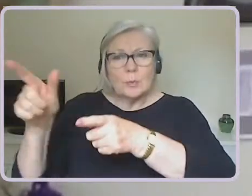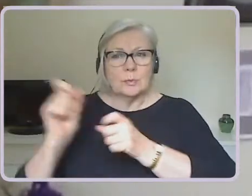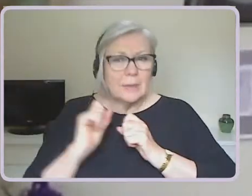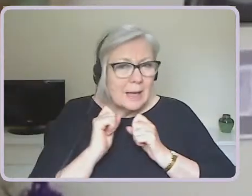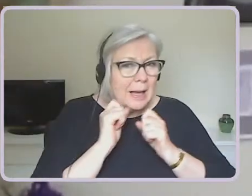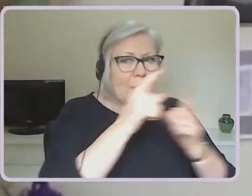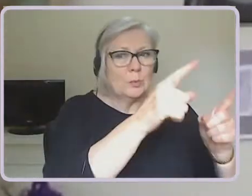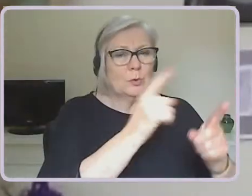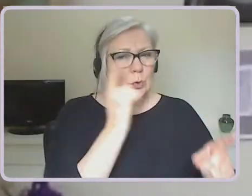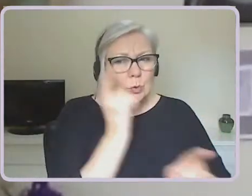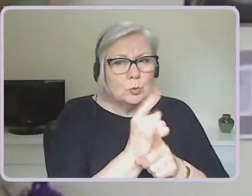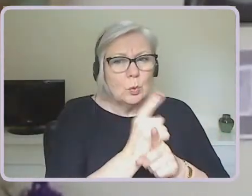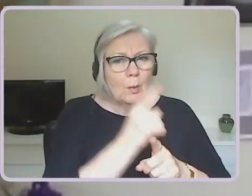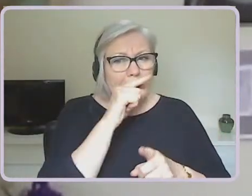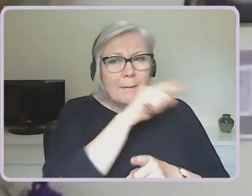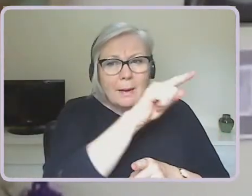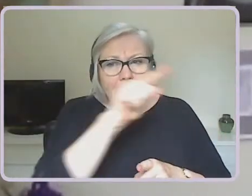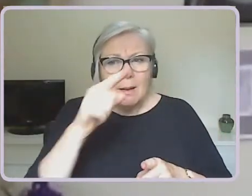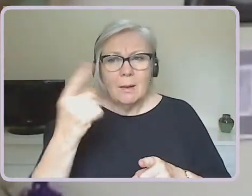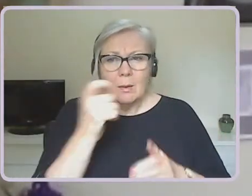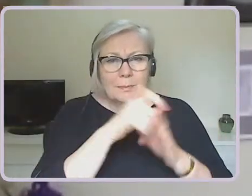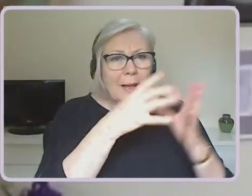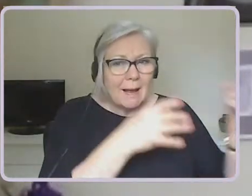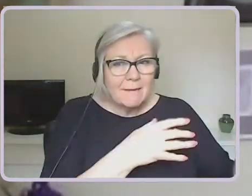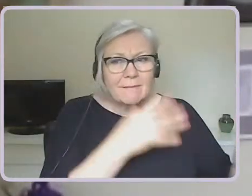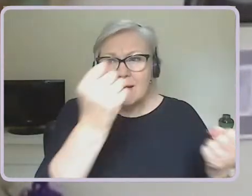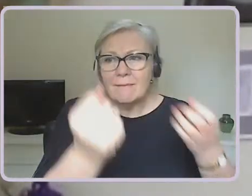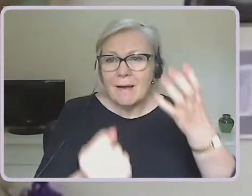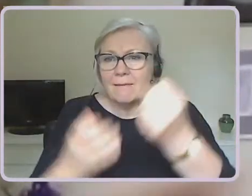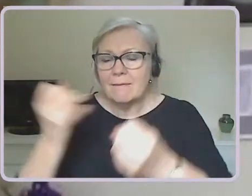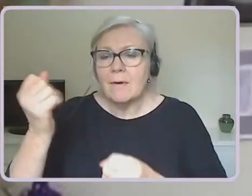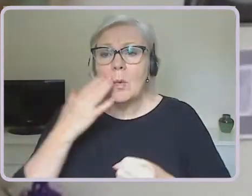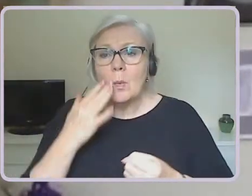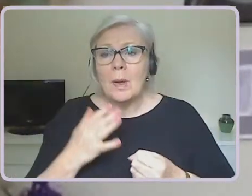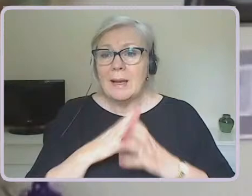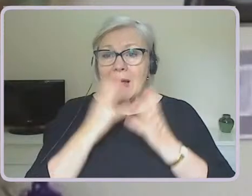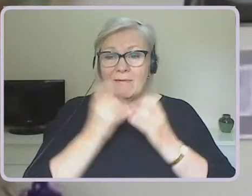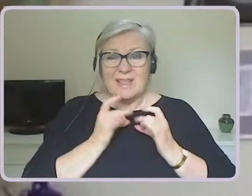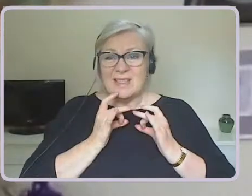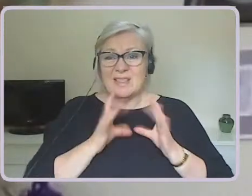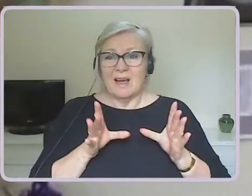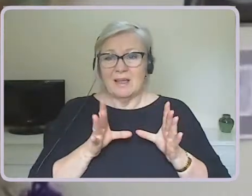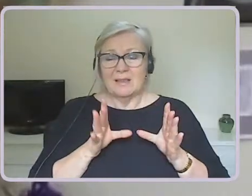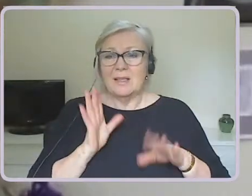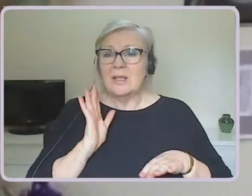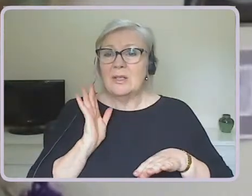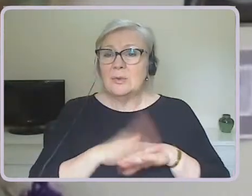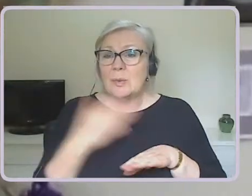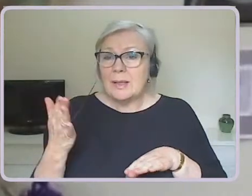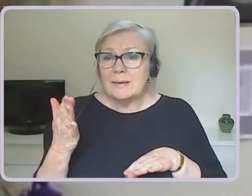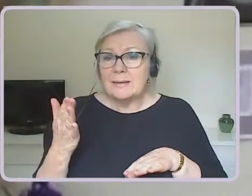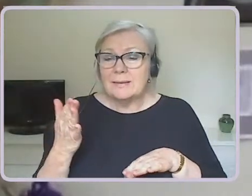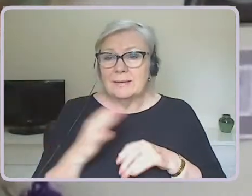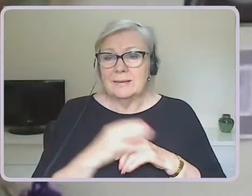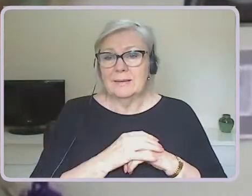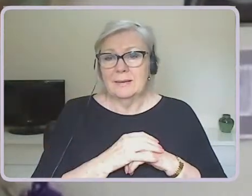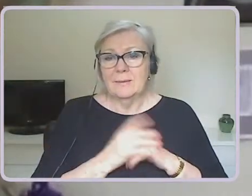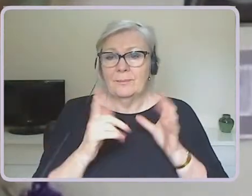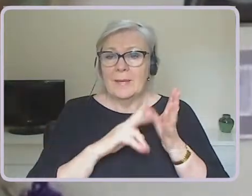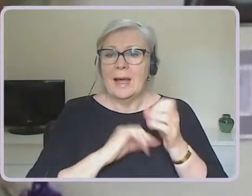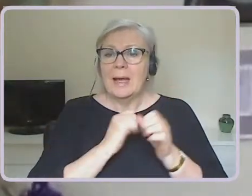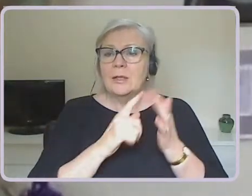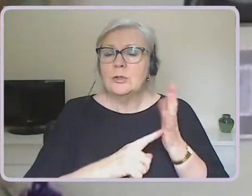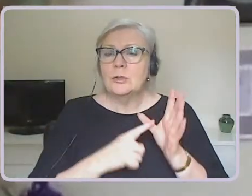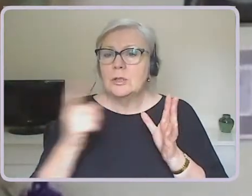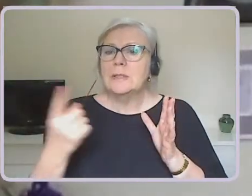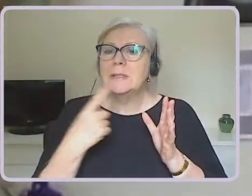talk to people with disabilities once those things are underway, well, it's too late. Angela's talked about bringing